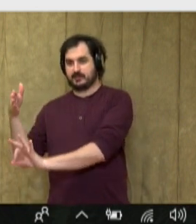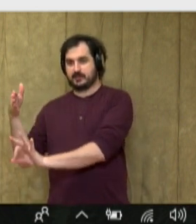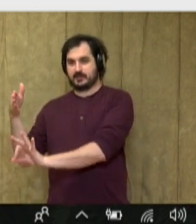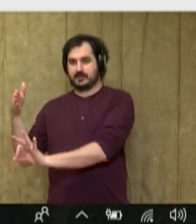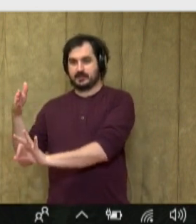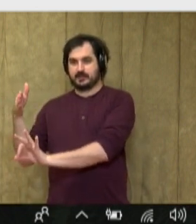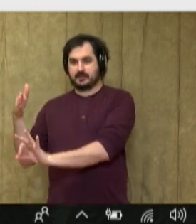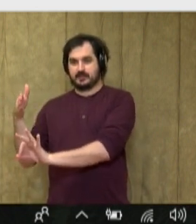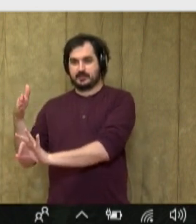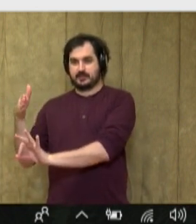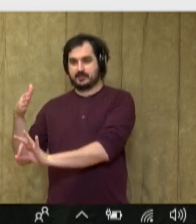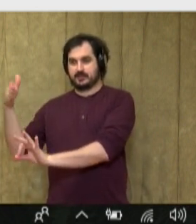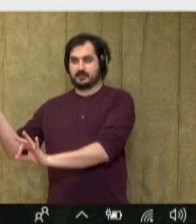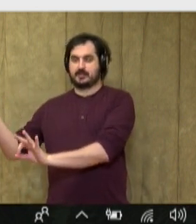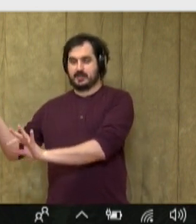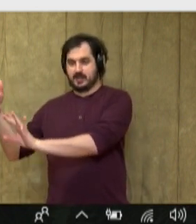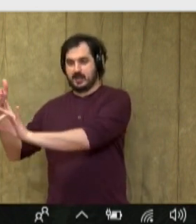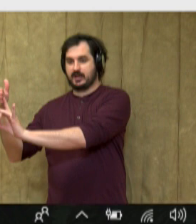7/9,